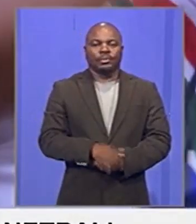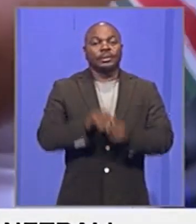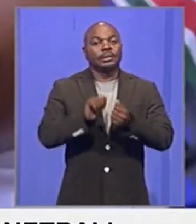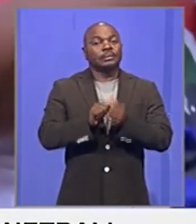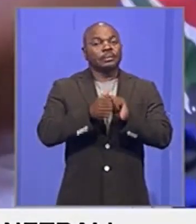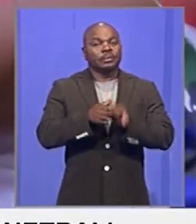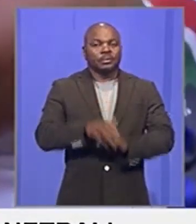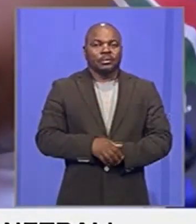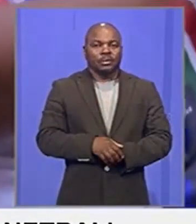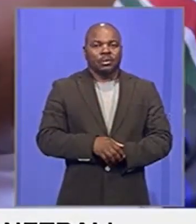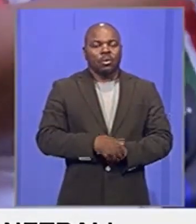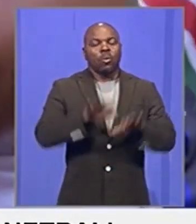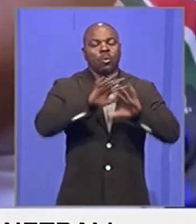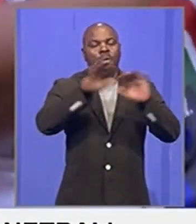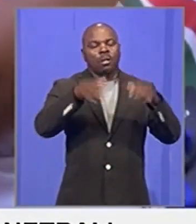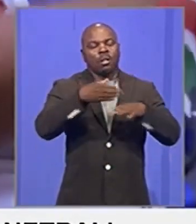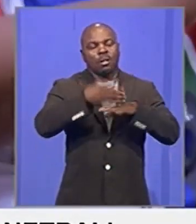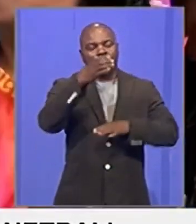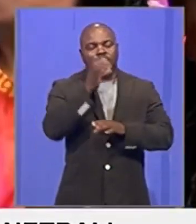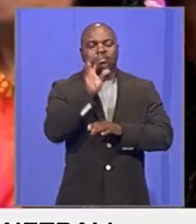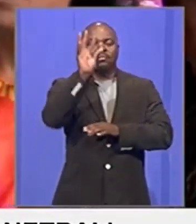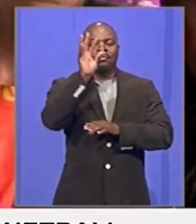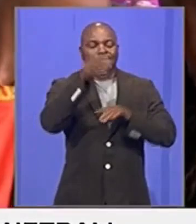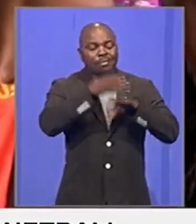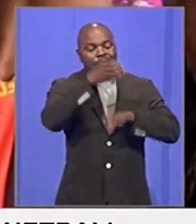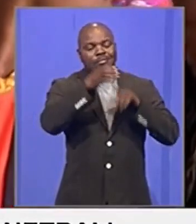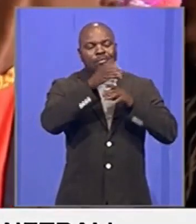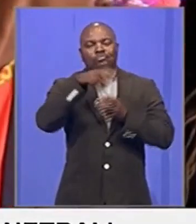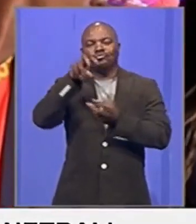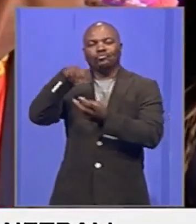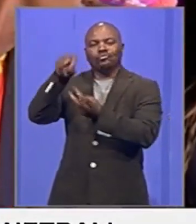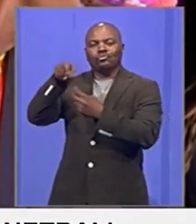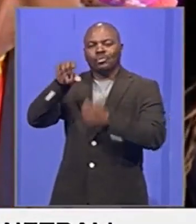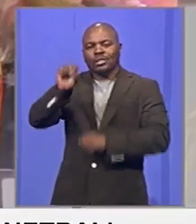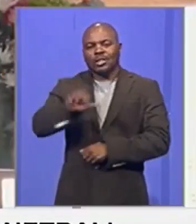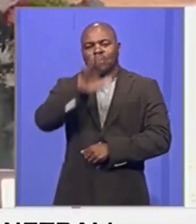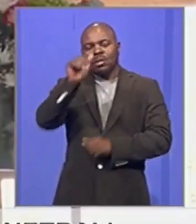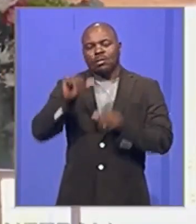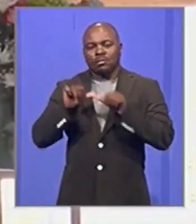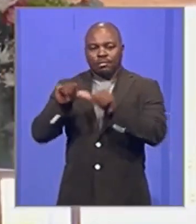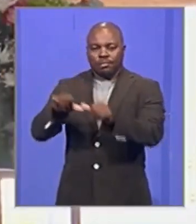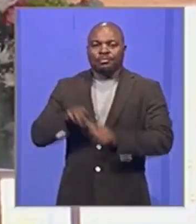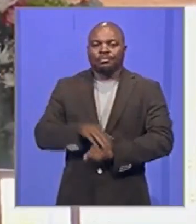Dipapading leeto la pontsho ya mohope wa lefatshe wa netball le ntse le tswela pele ho phatlalla le naha.